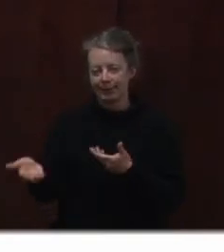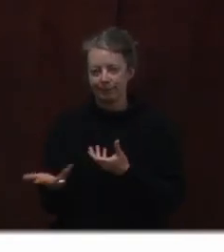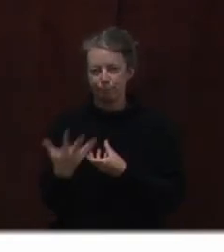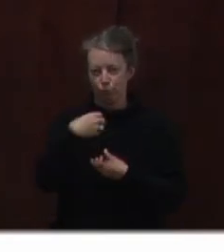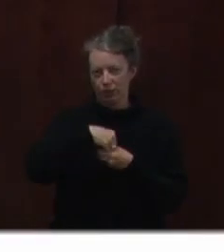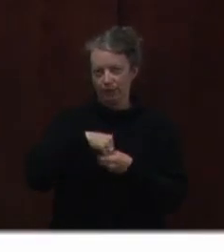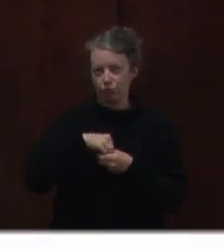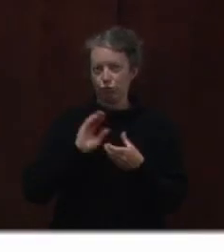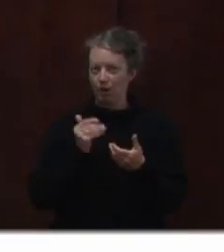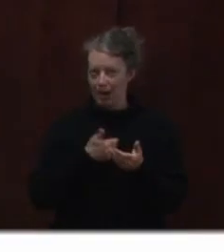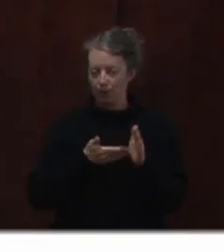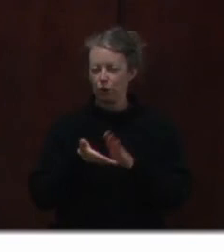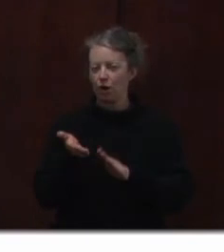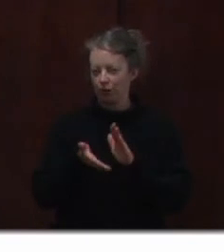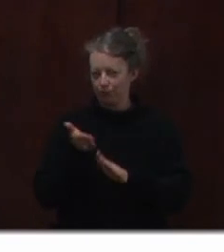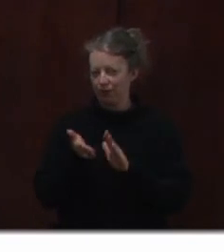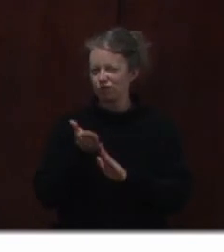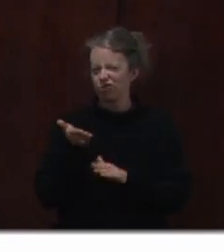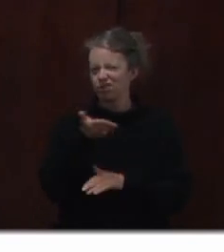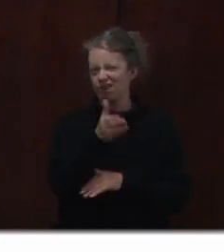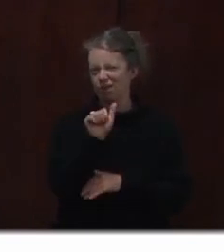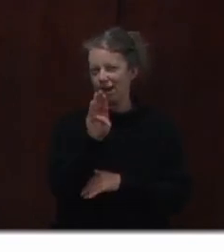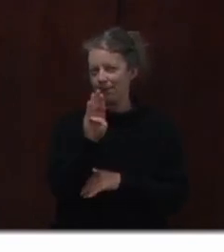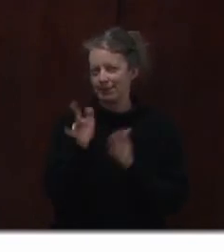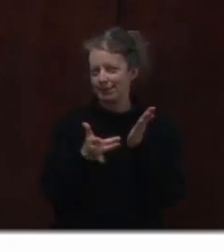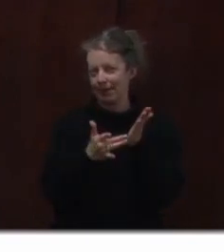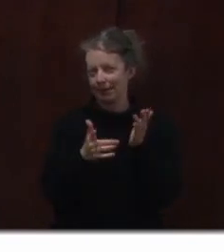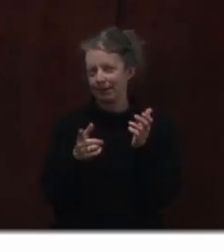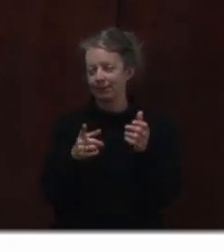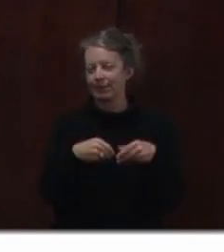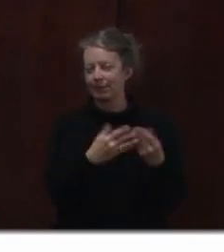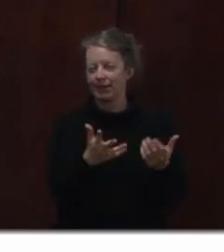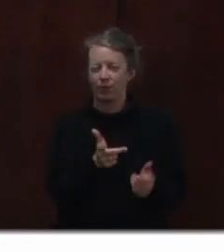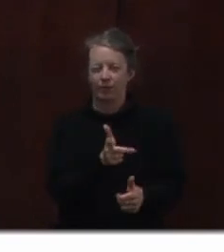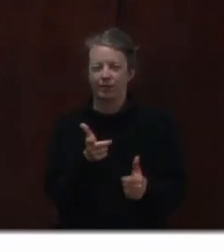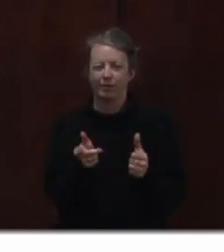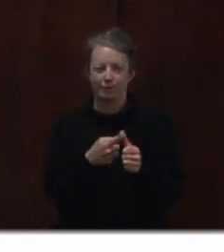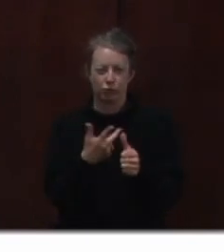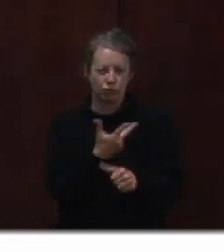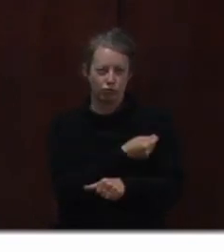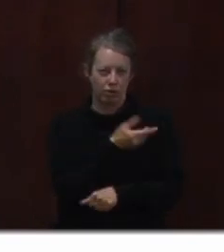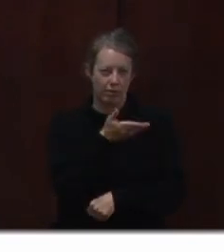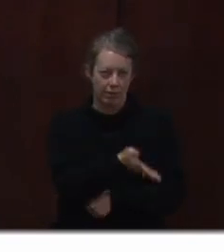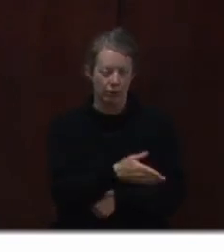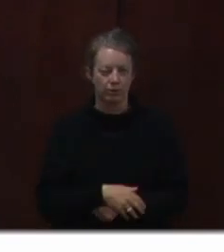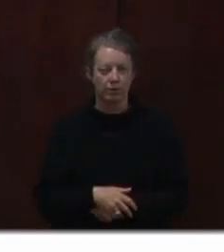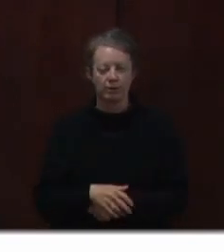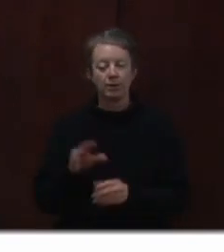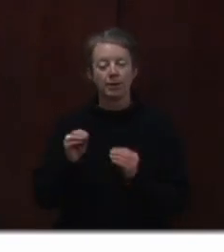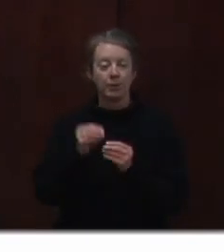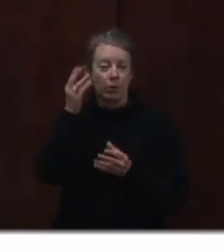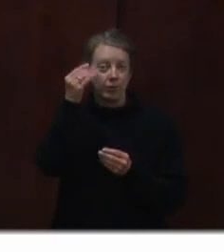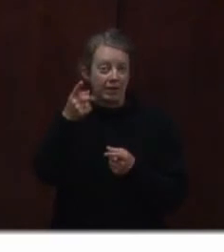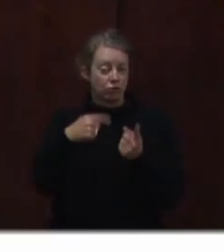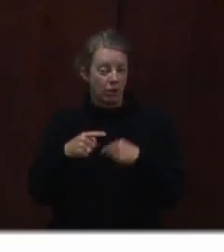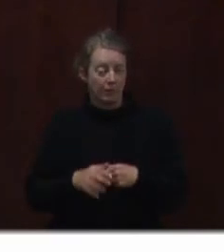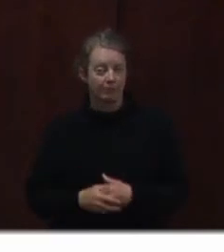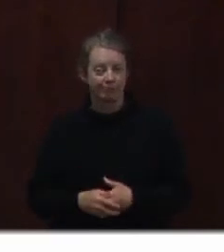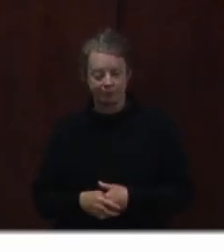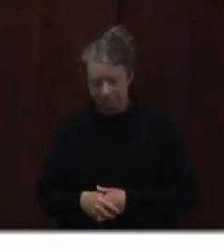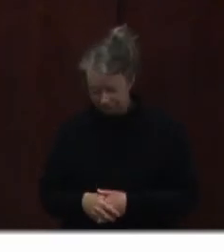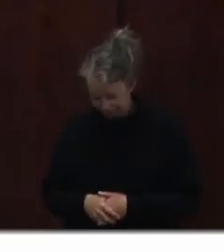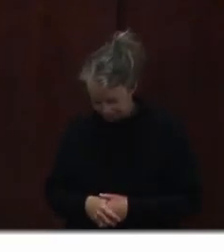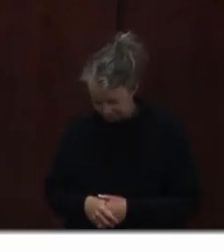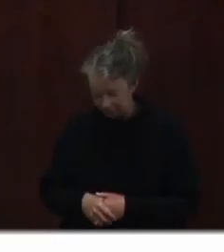fixed operations at AB Tech. So more to come on that one. And then added, in addition to